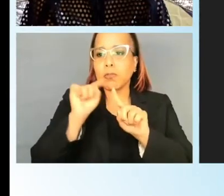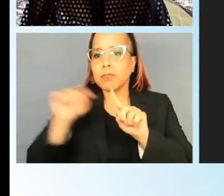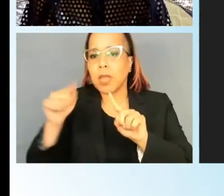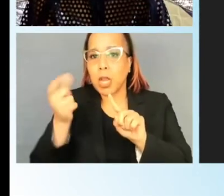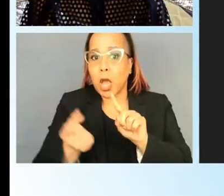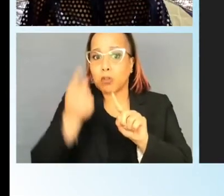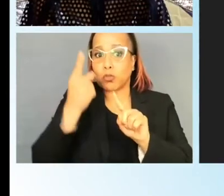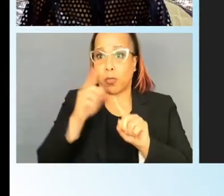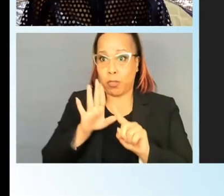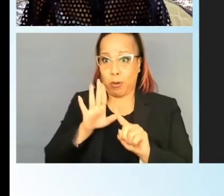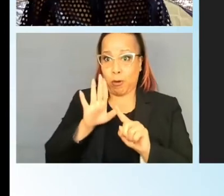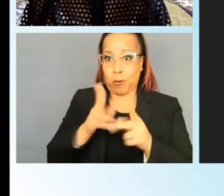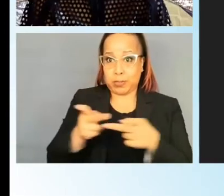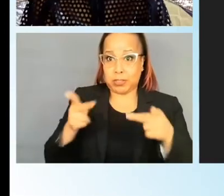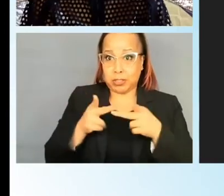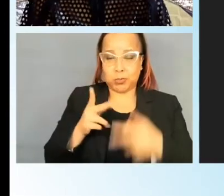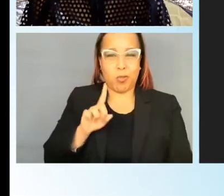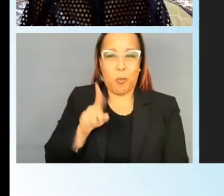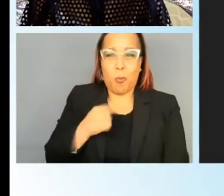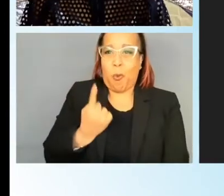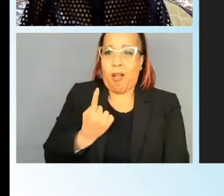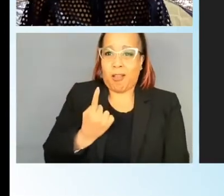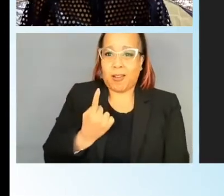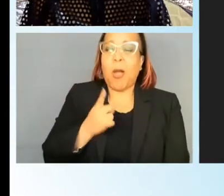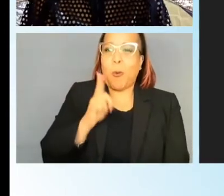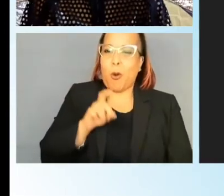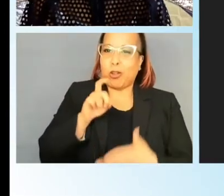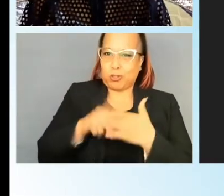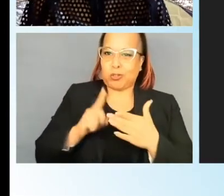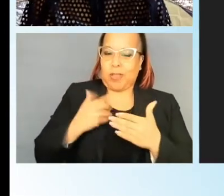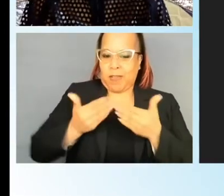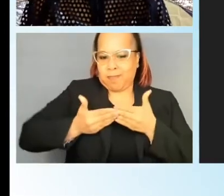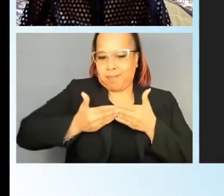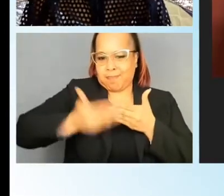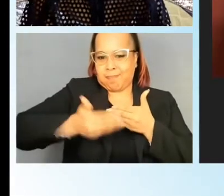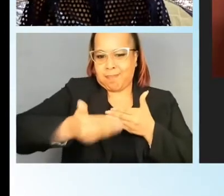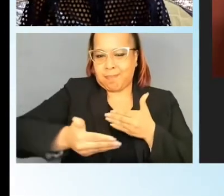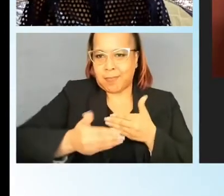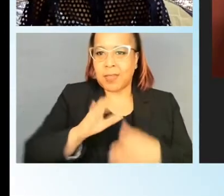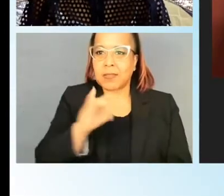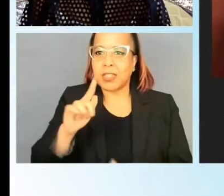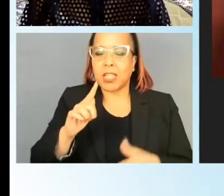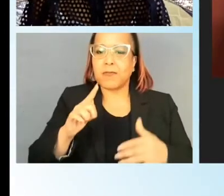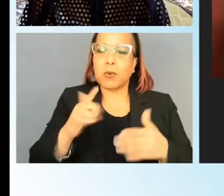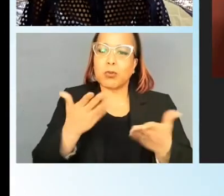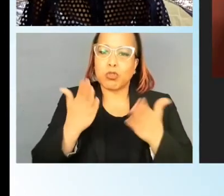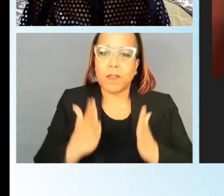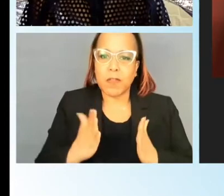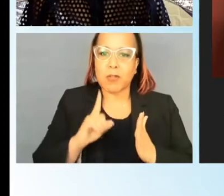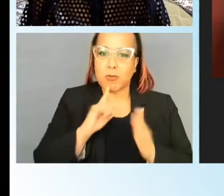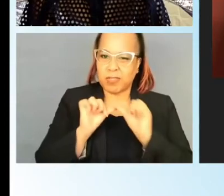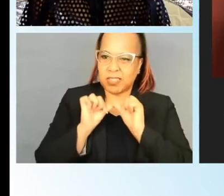was just but one of what should be a legacy of civil servants who continue that trend.